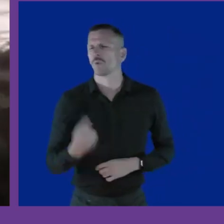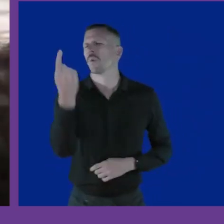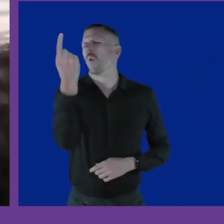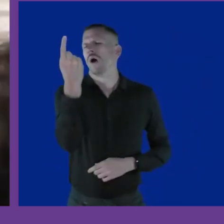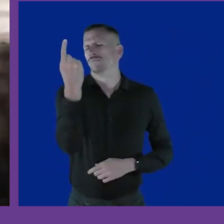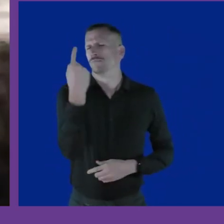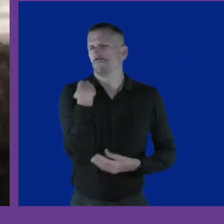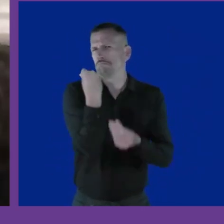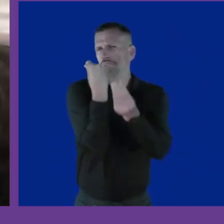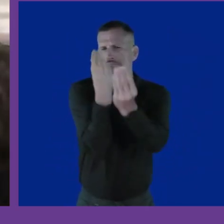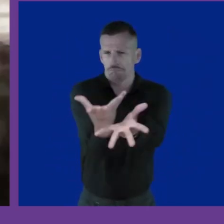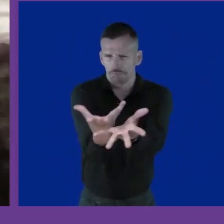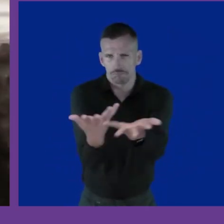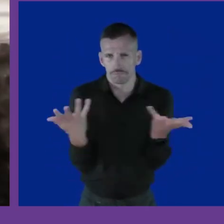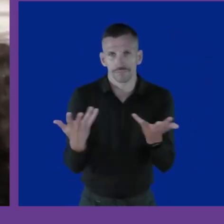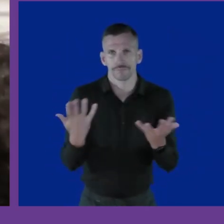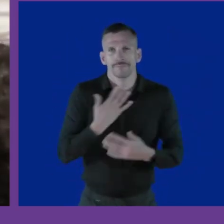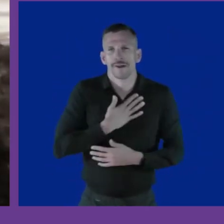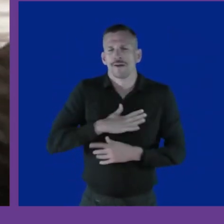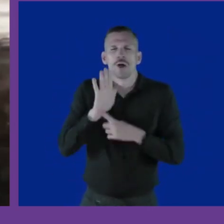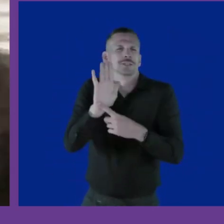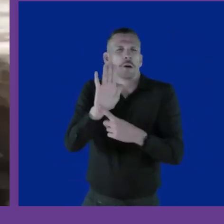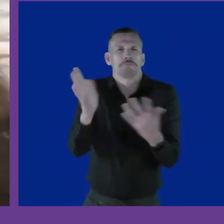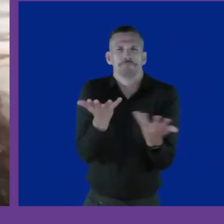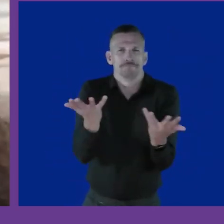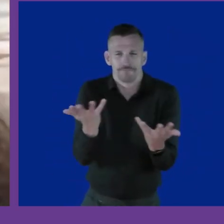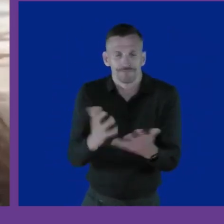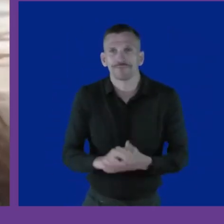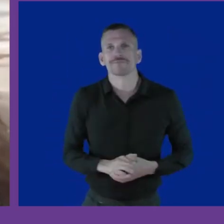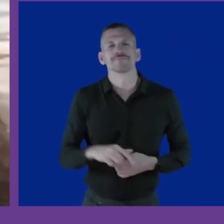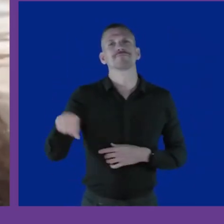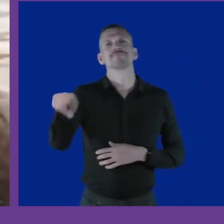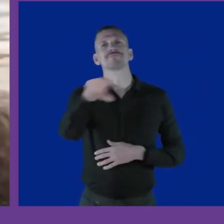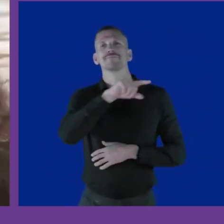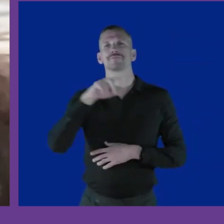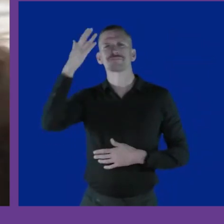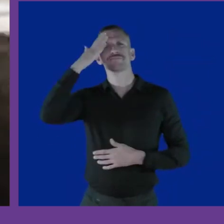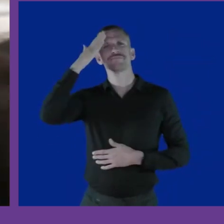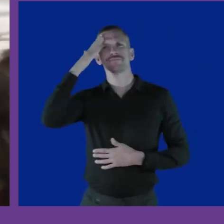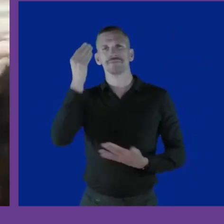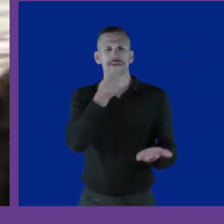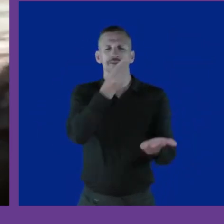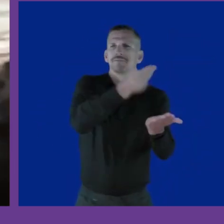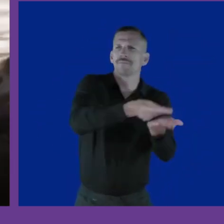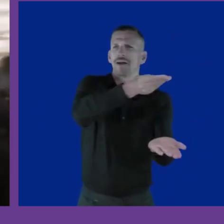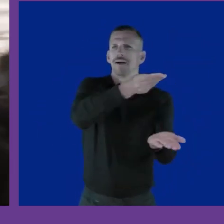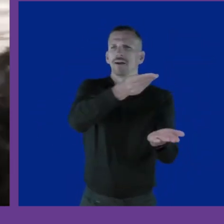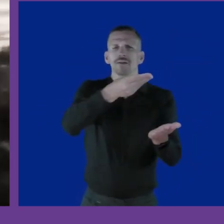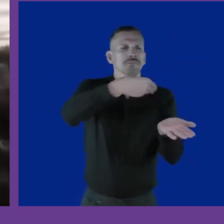When you have a payment terminal and you need to activate